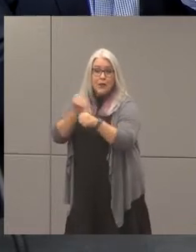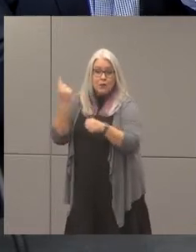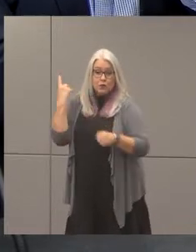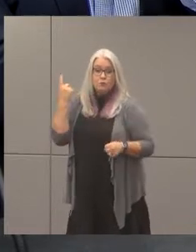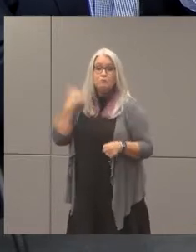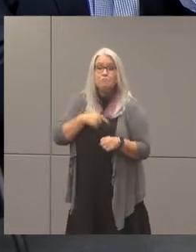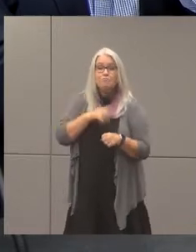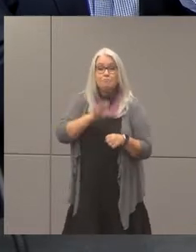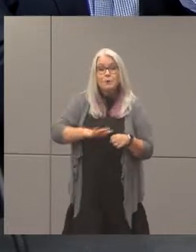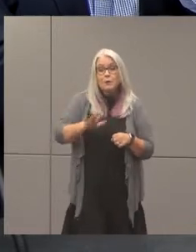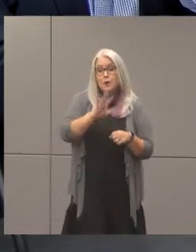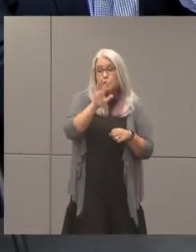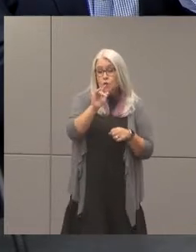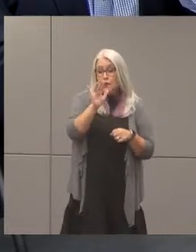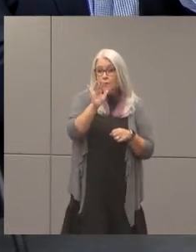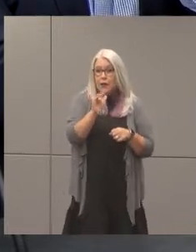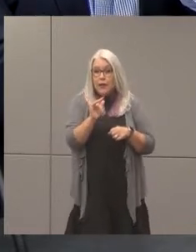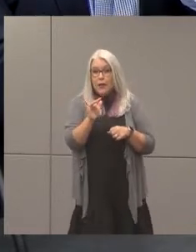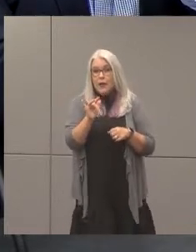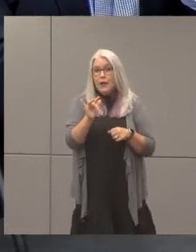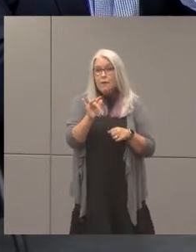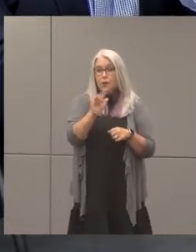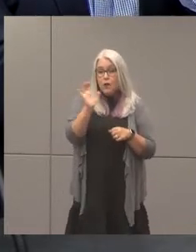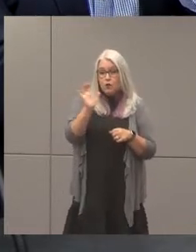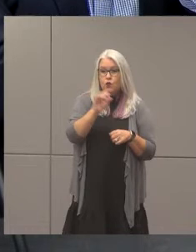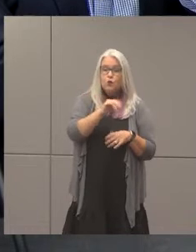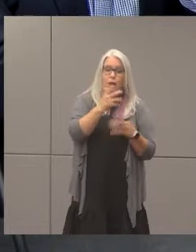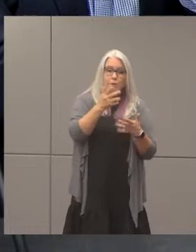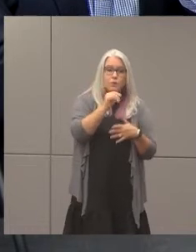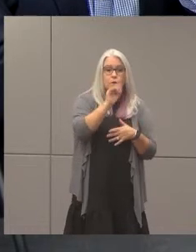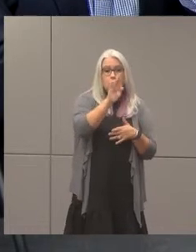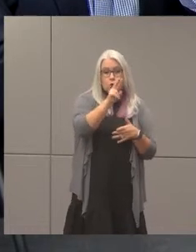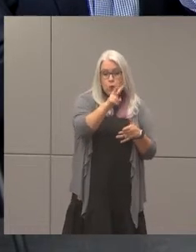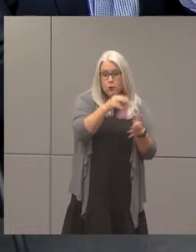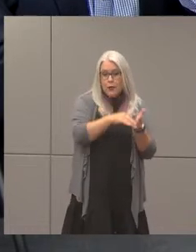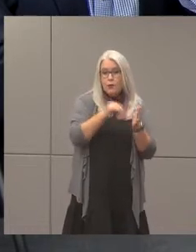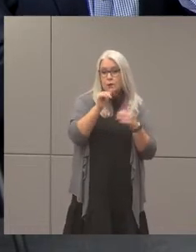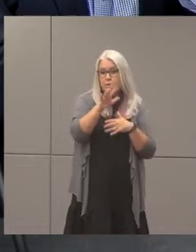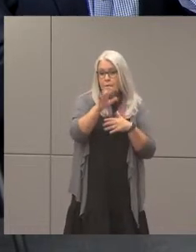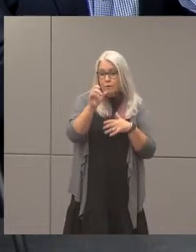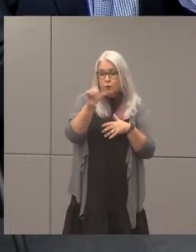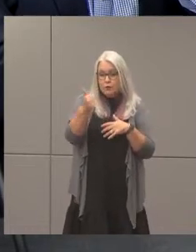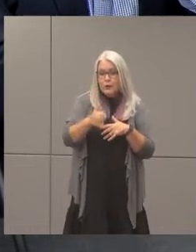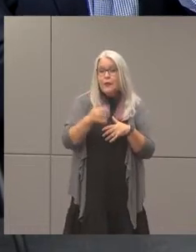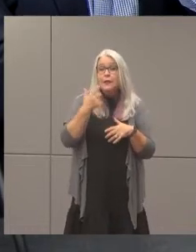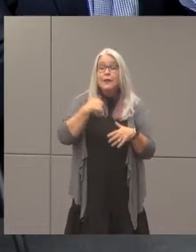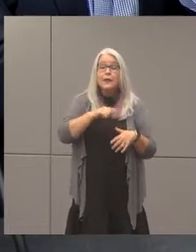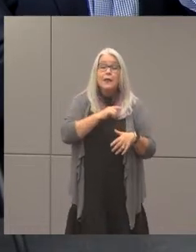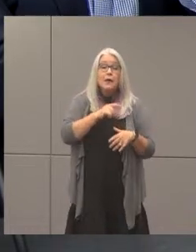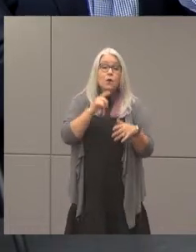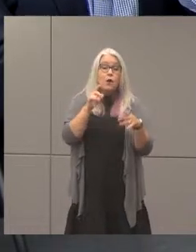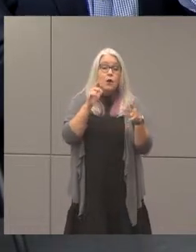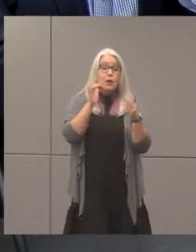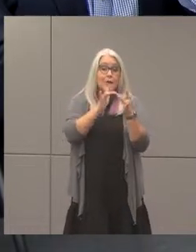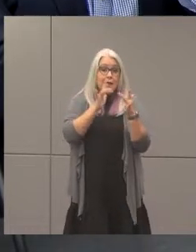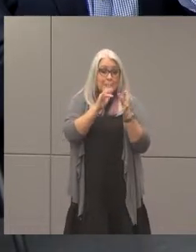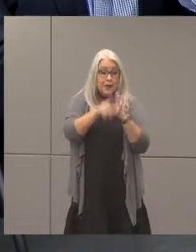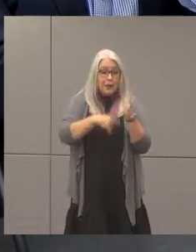about 2,500 students, 2,510 to be exact, and our contact hours are up